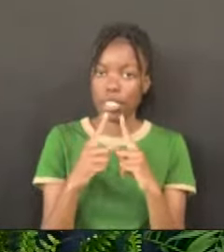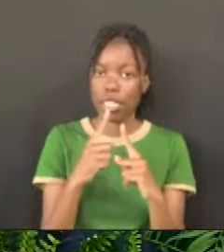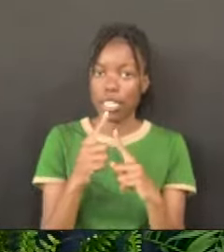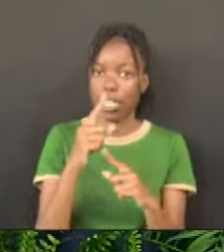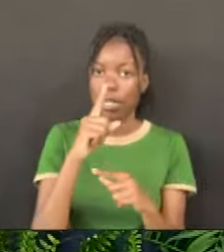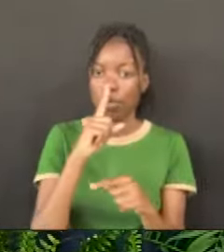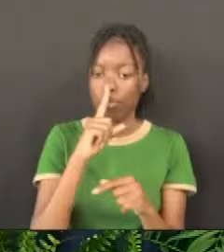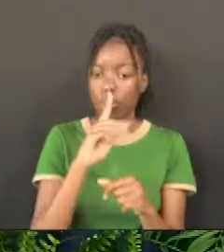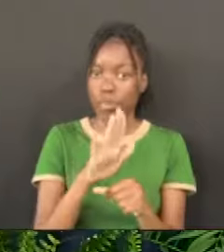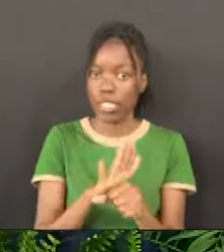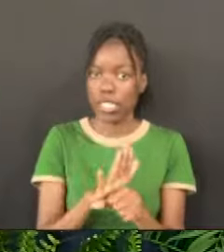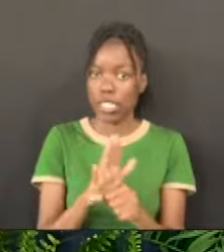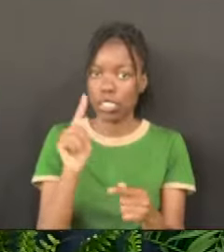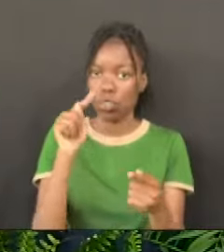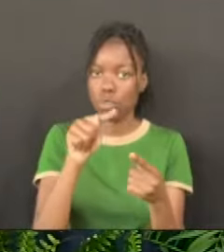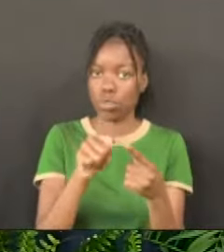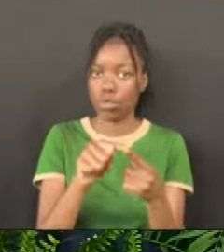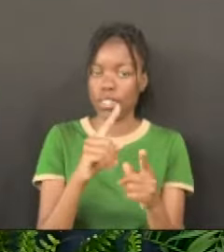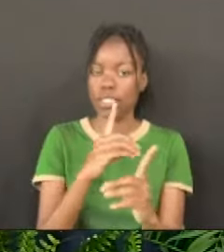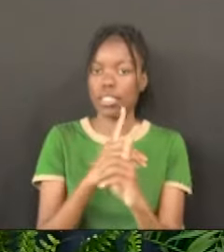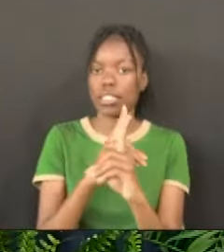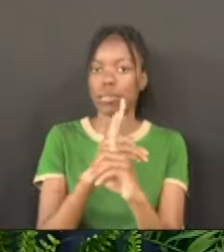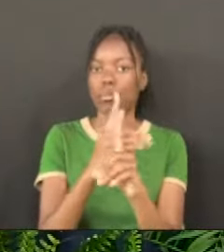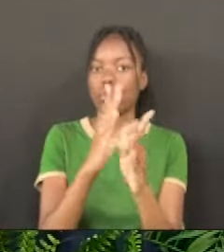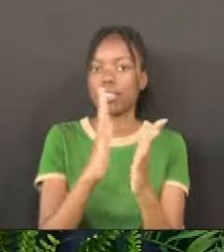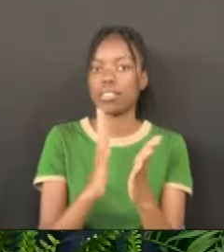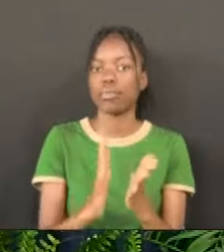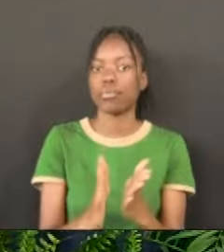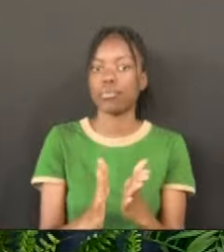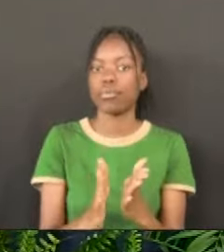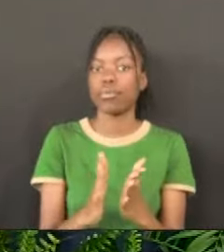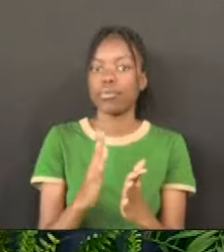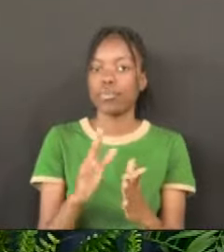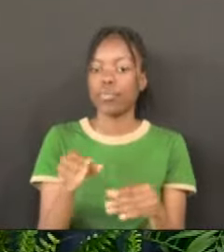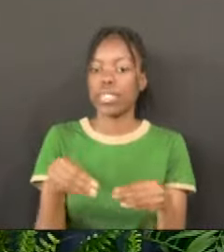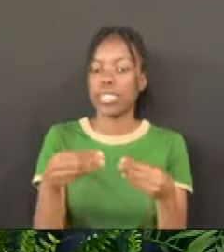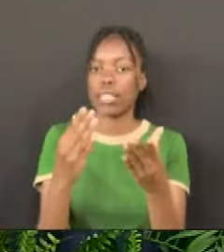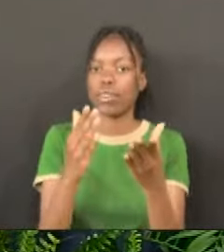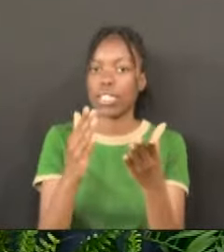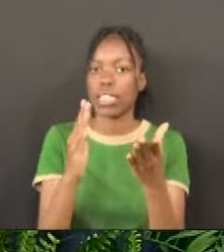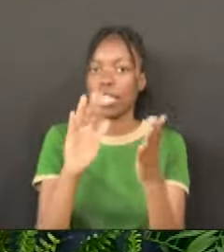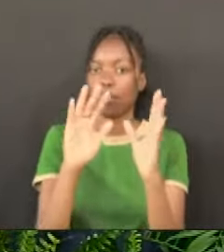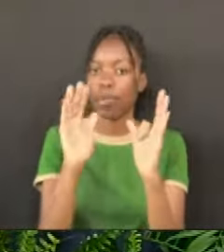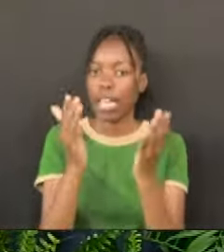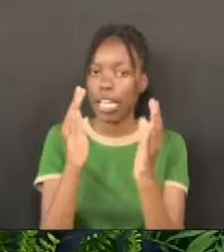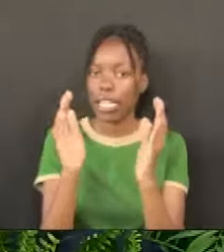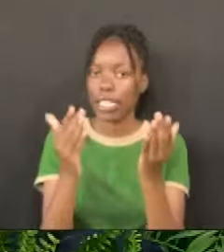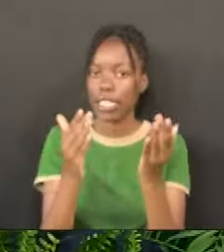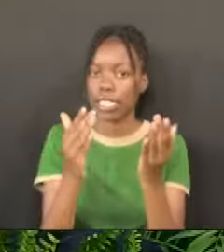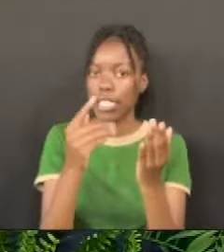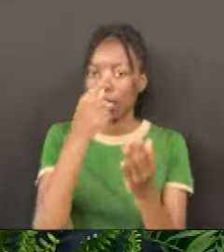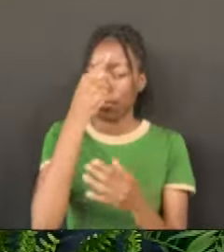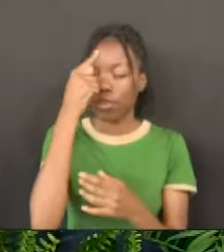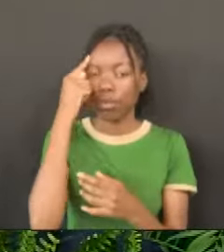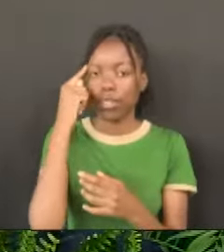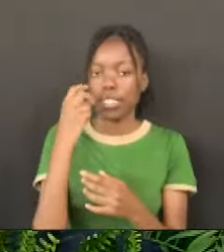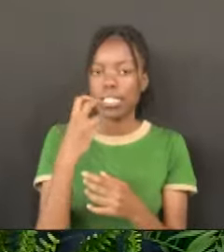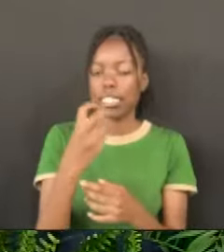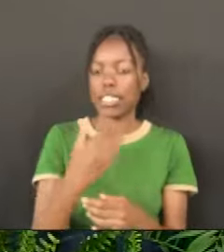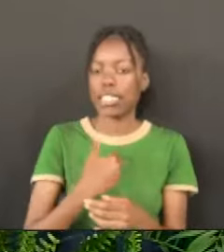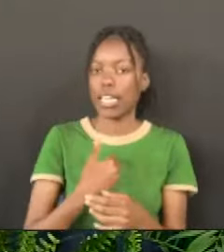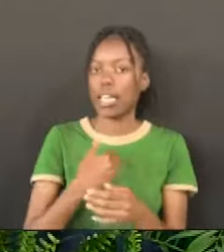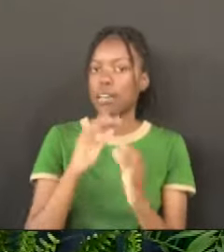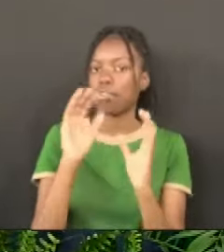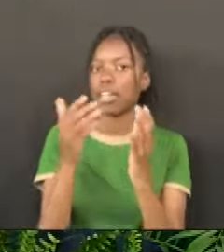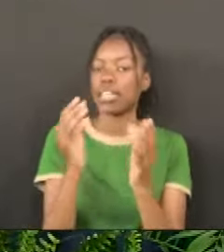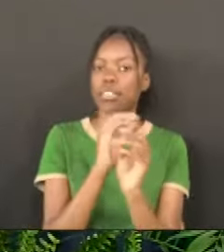his disciples. He is giving them courage because he sees discouragement in them. He